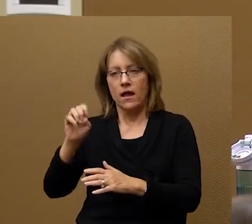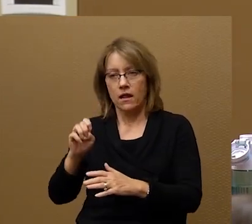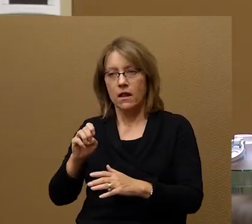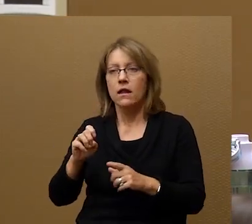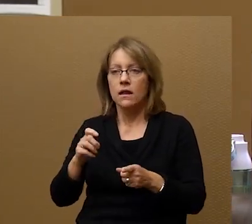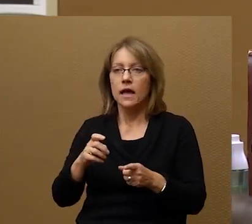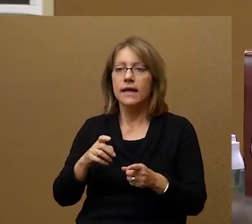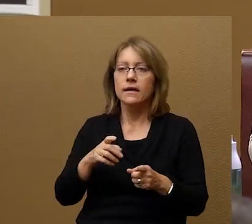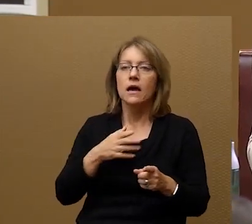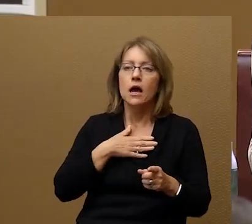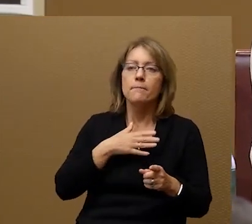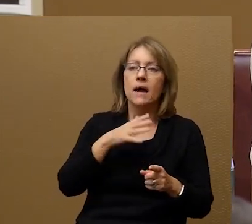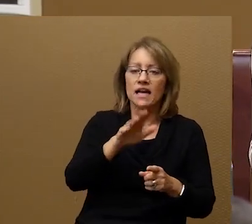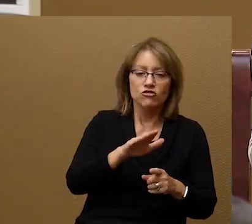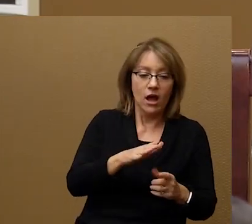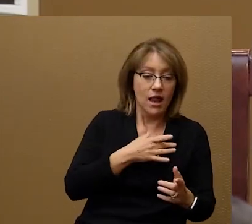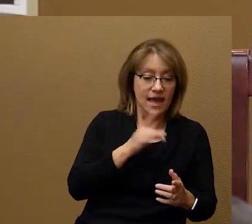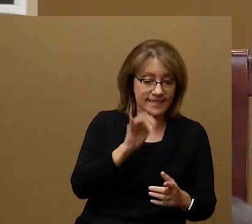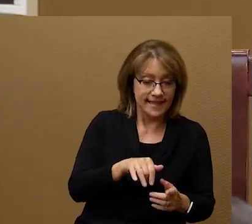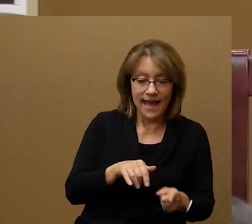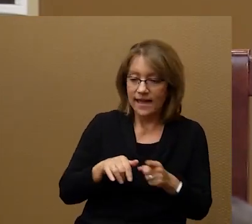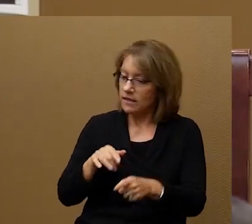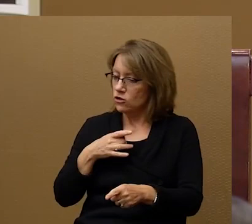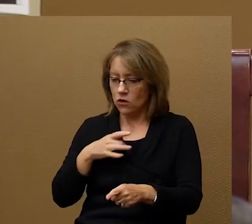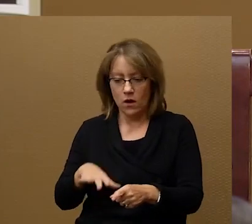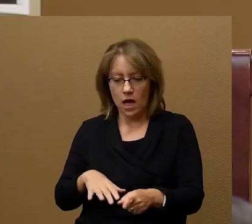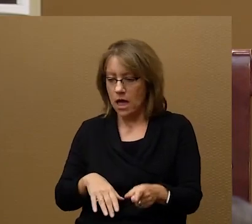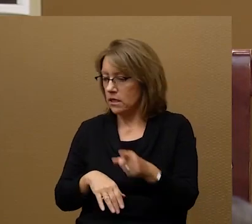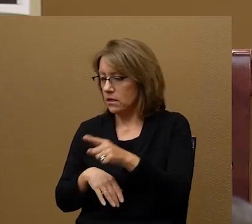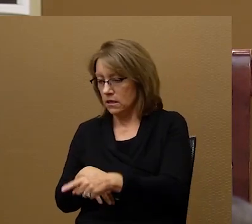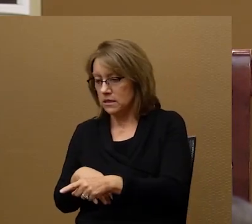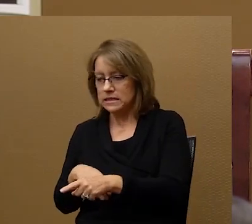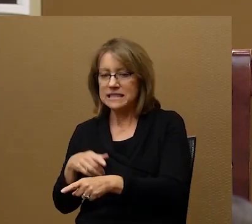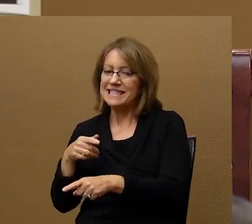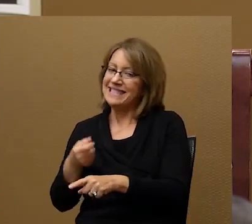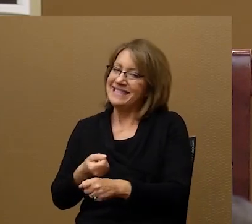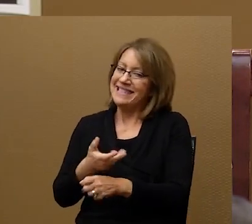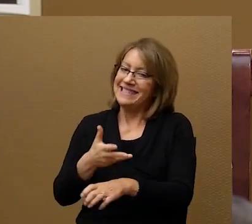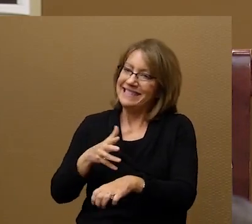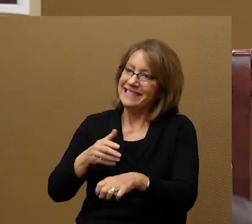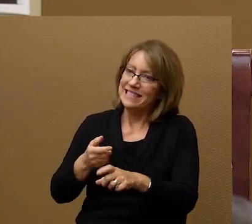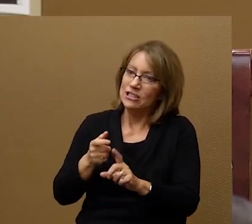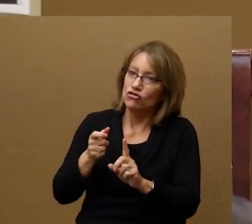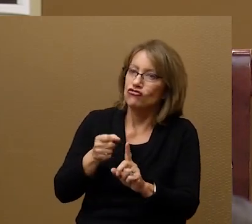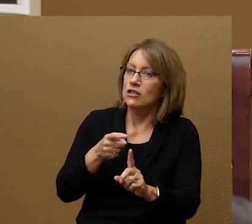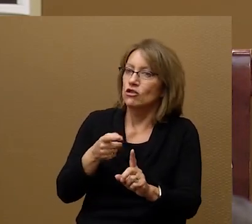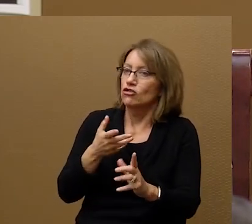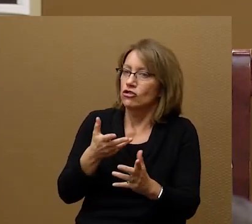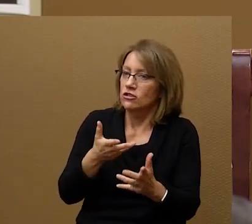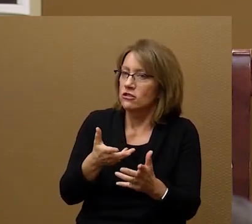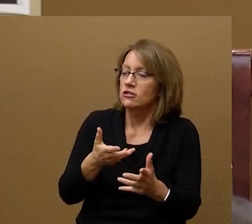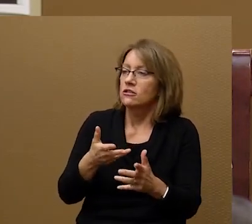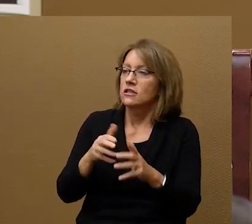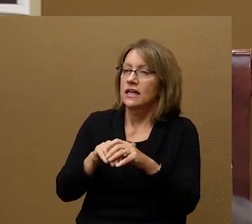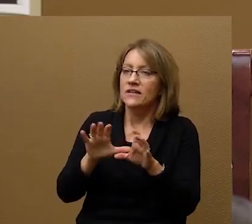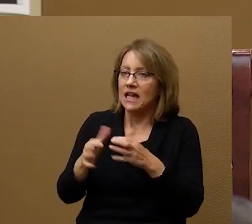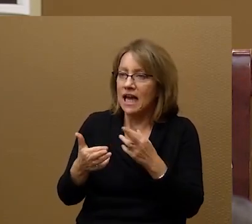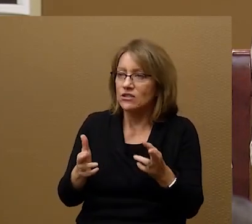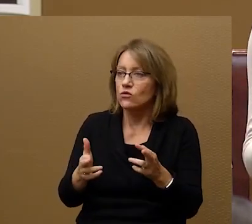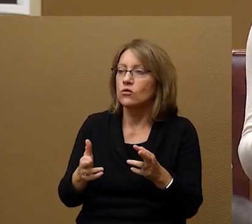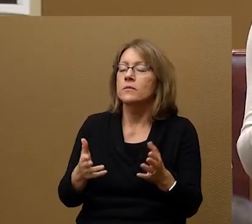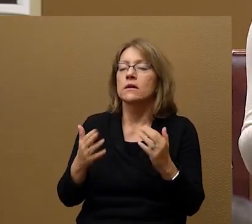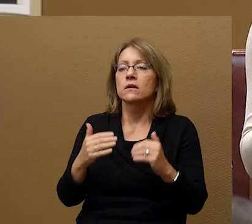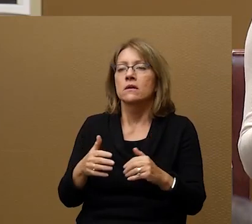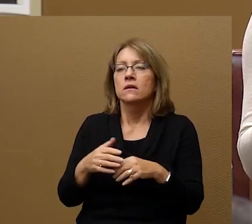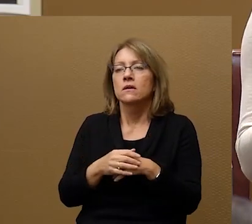child likes this, my child doesn't like this. This might be triggering them in the classroom. And then we